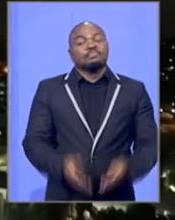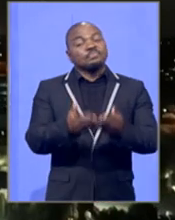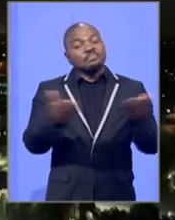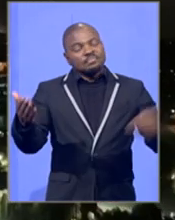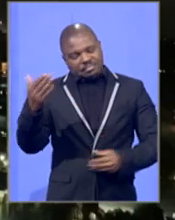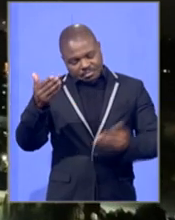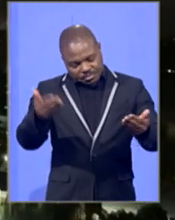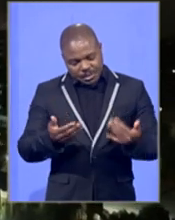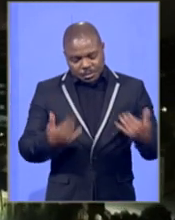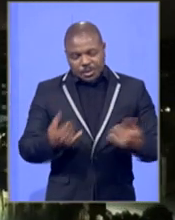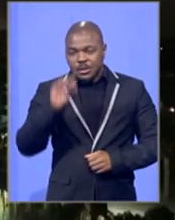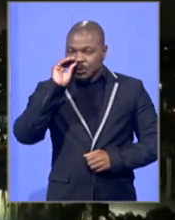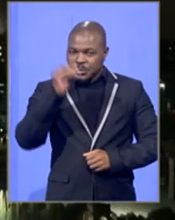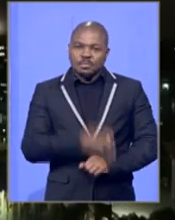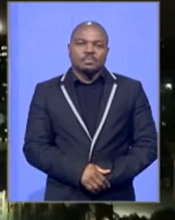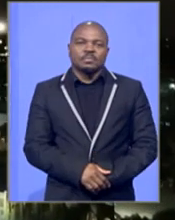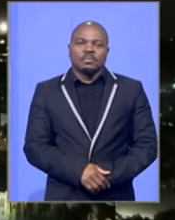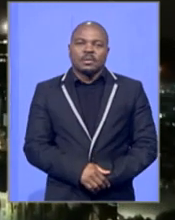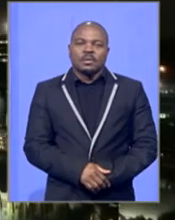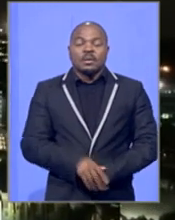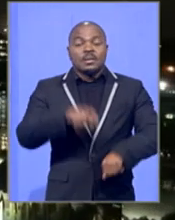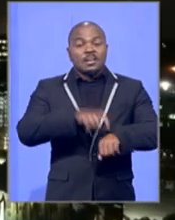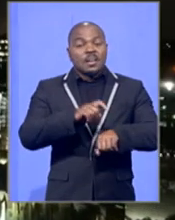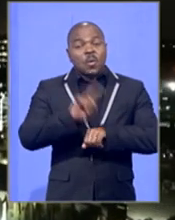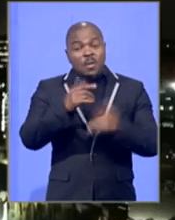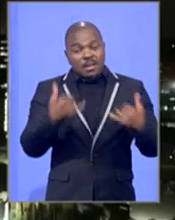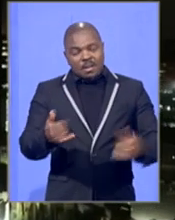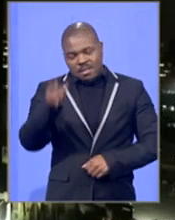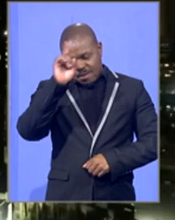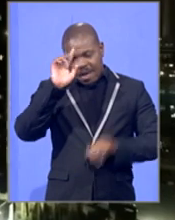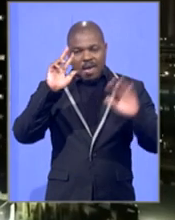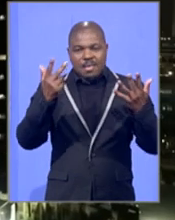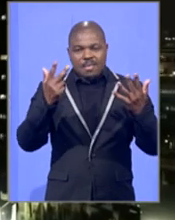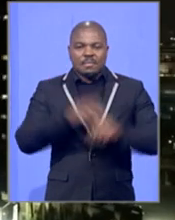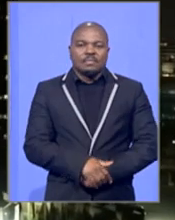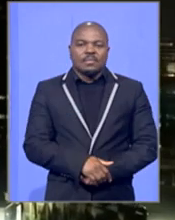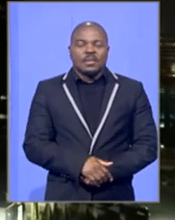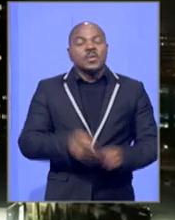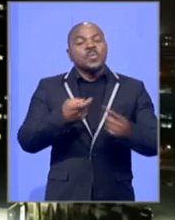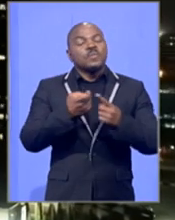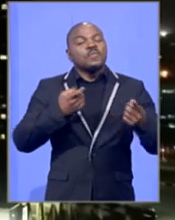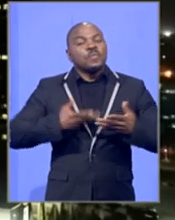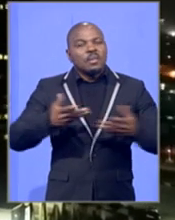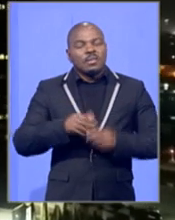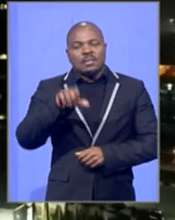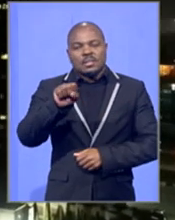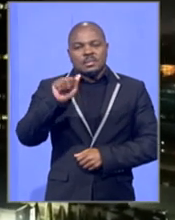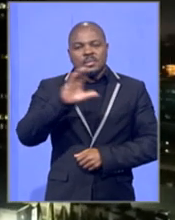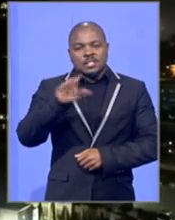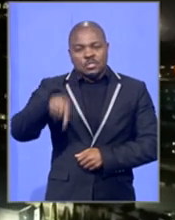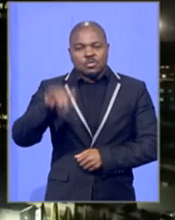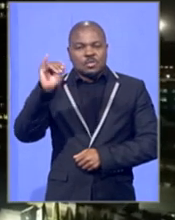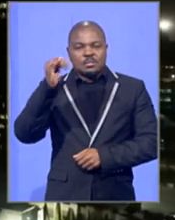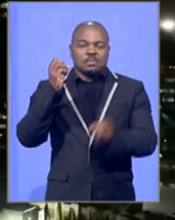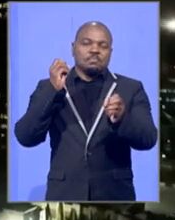bagesho re a lamogela ditabeng tsa boshigombio ditaba ke tsa iria seswae re gasha thwego tswa Auckland Park